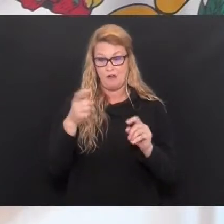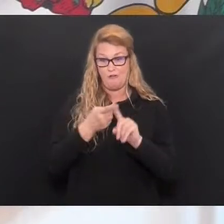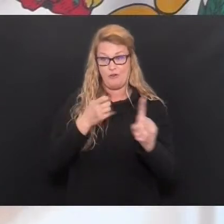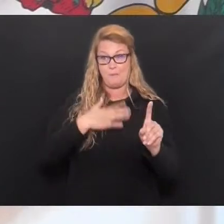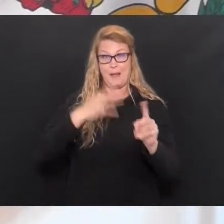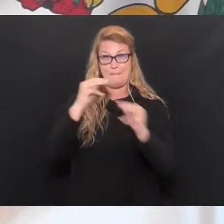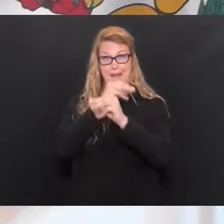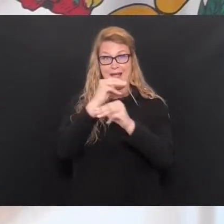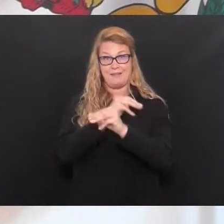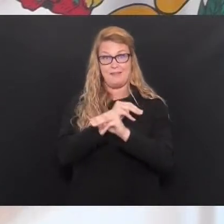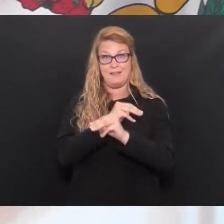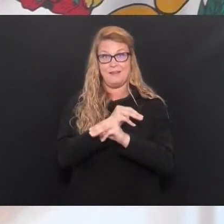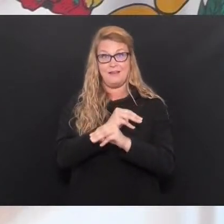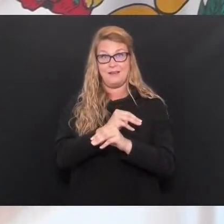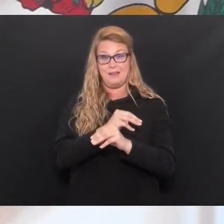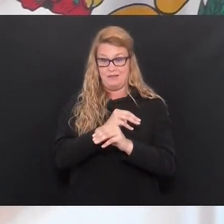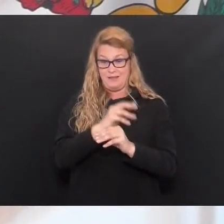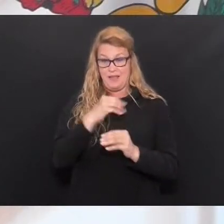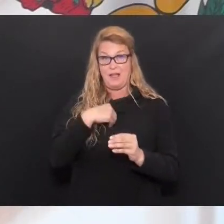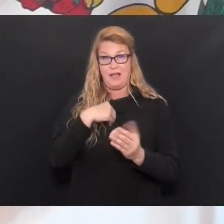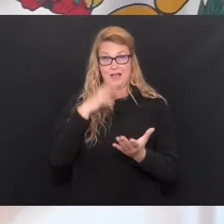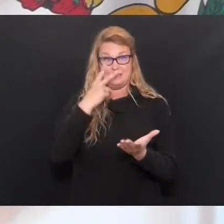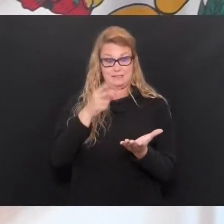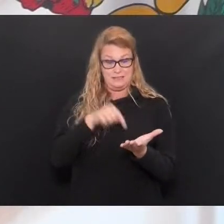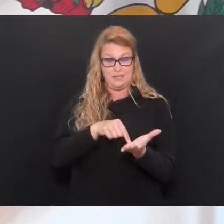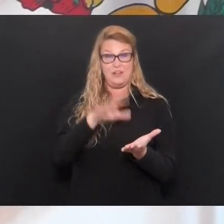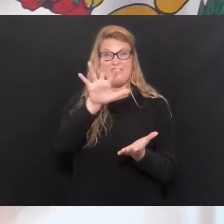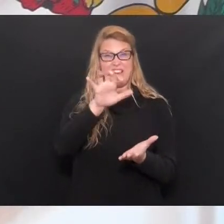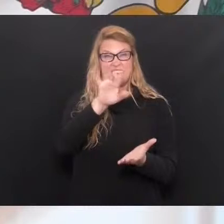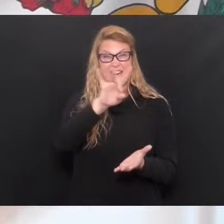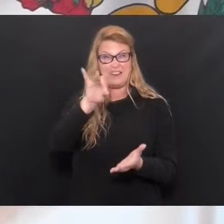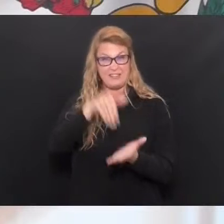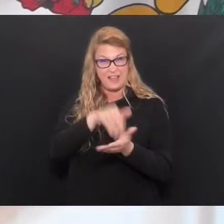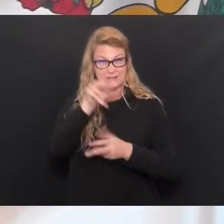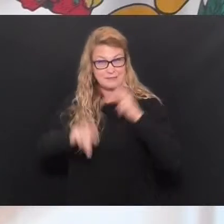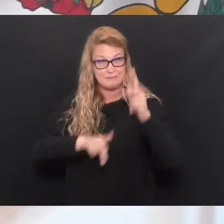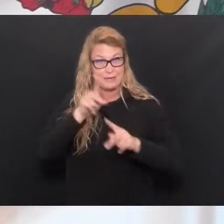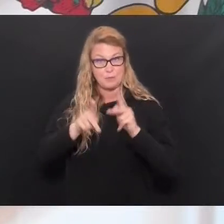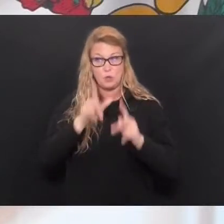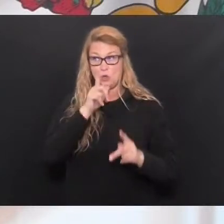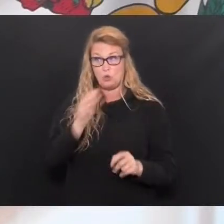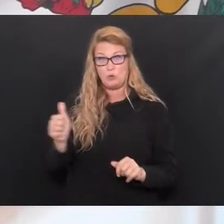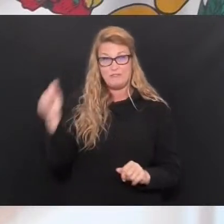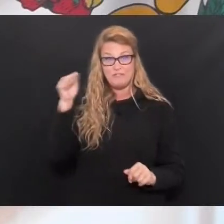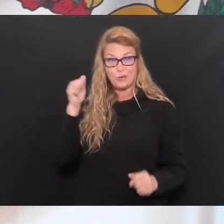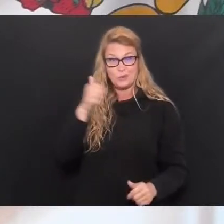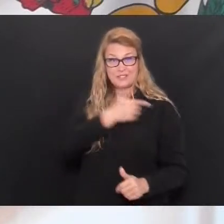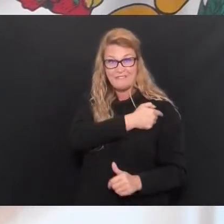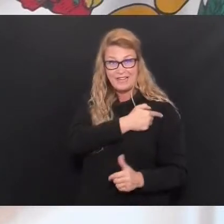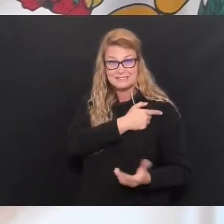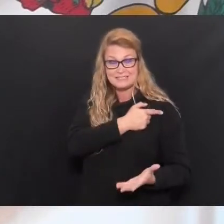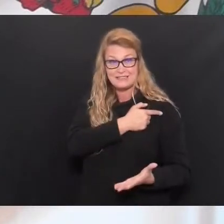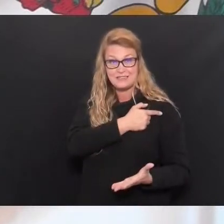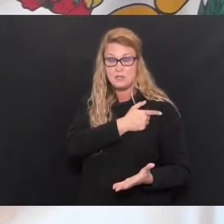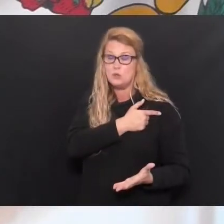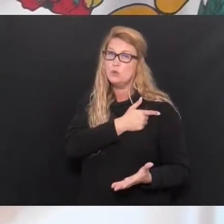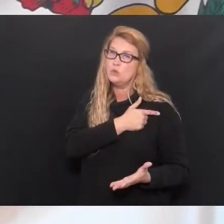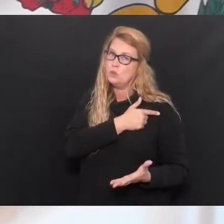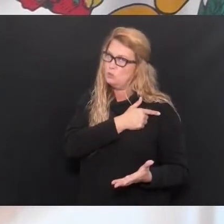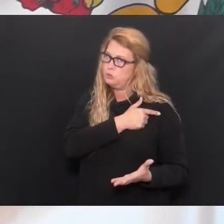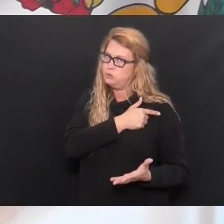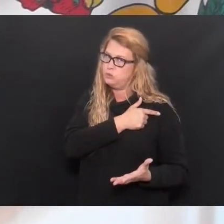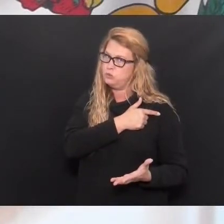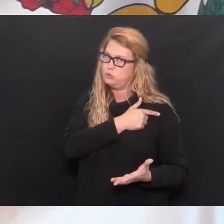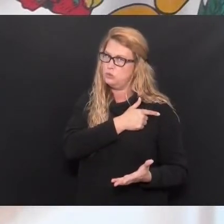standpoint, if we've got 588,000 people that are denying this vaccine no matter what, you're at the end